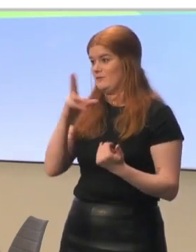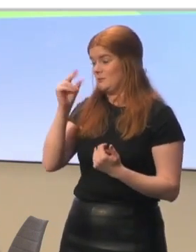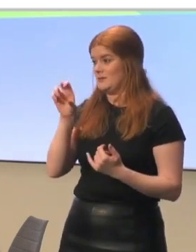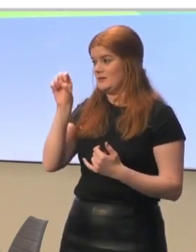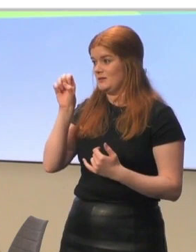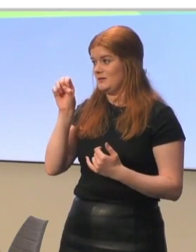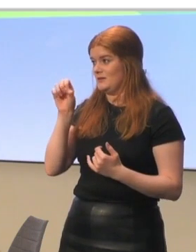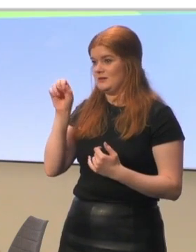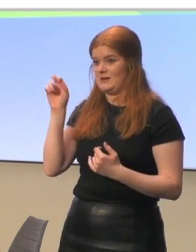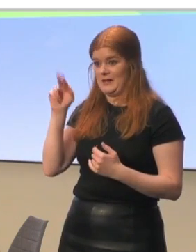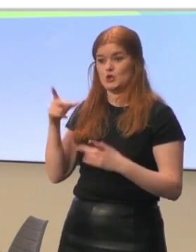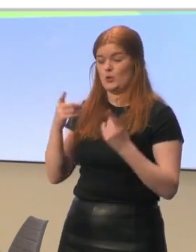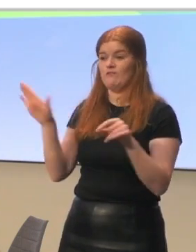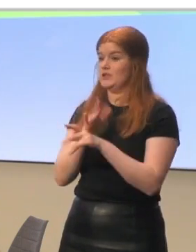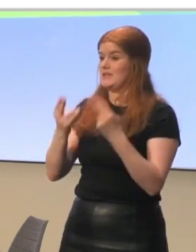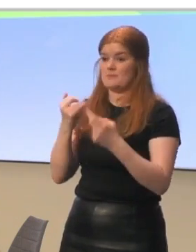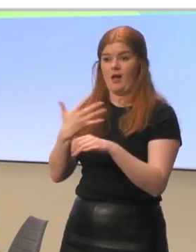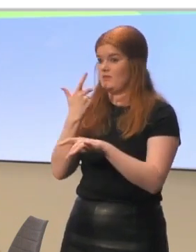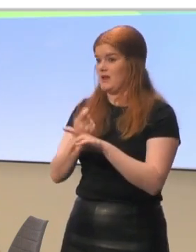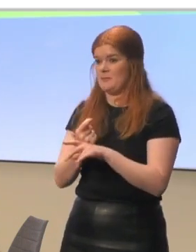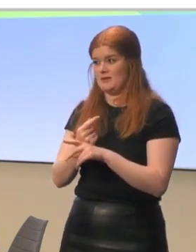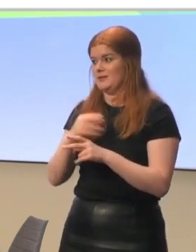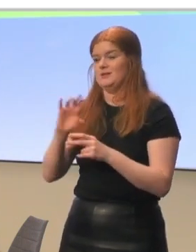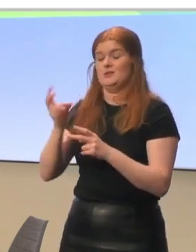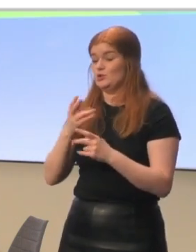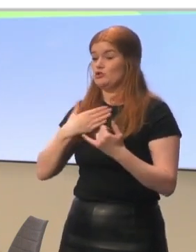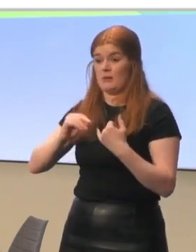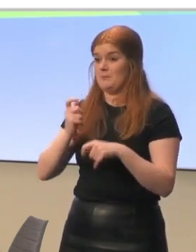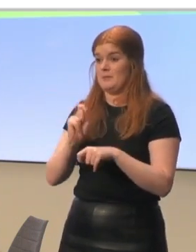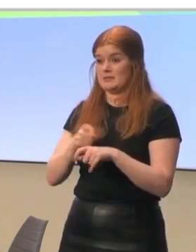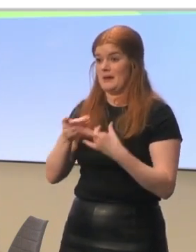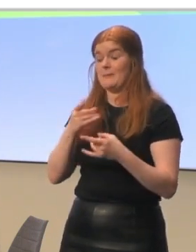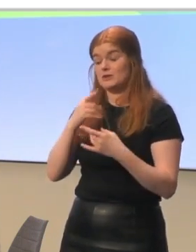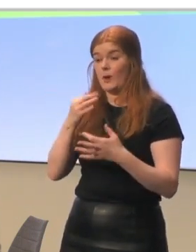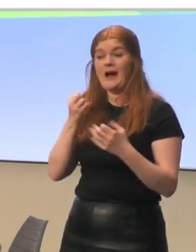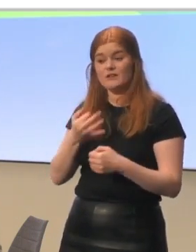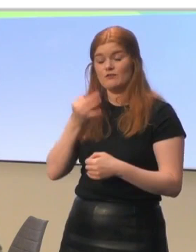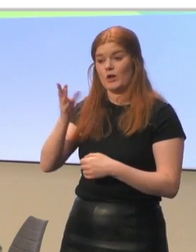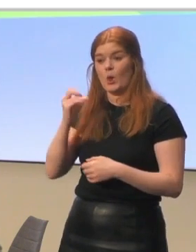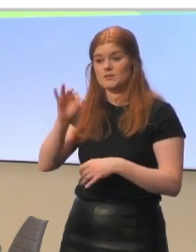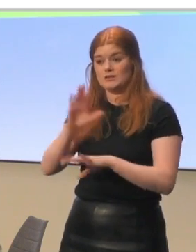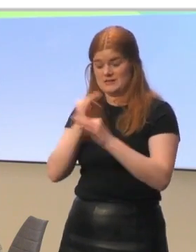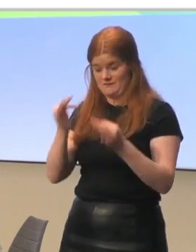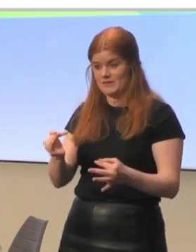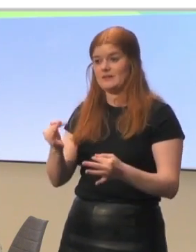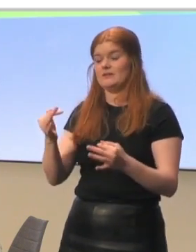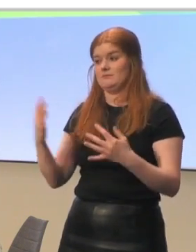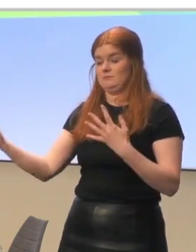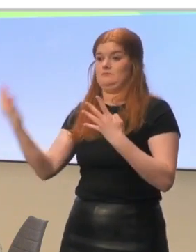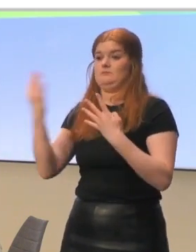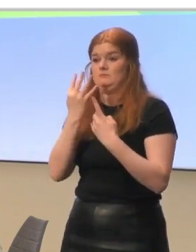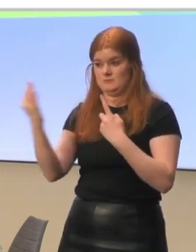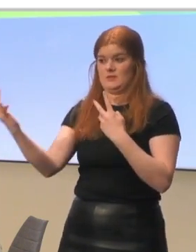you could do full assessments all the time away just to try and make it happen. So there is a front loading of